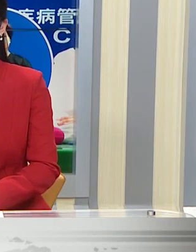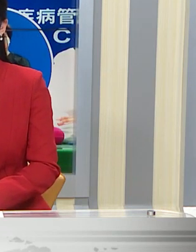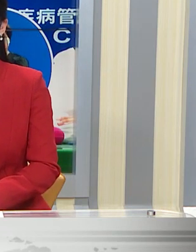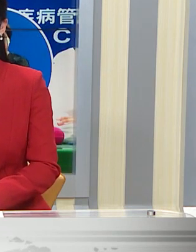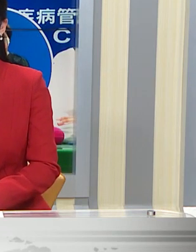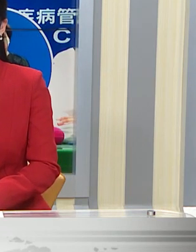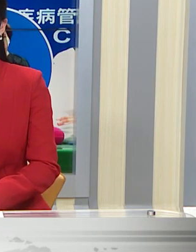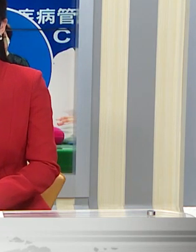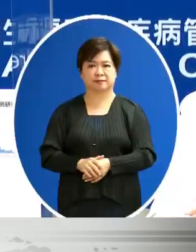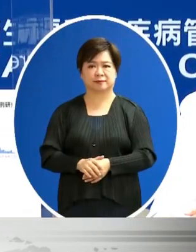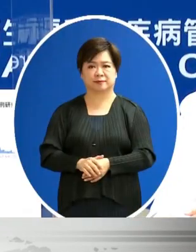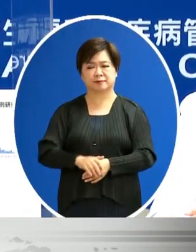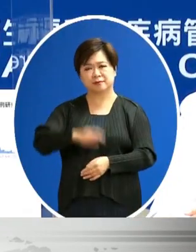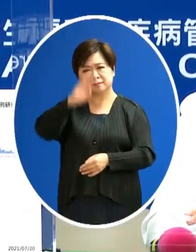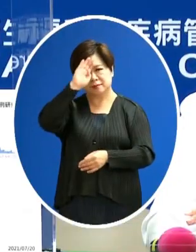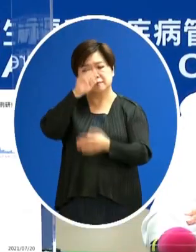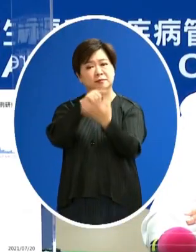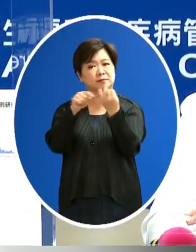young adults.